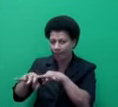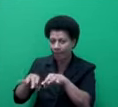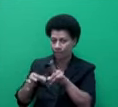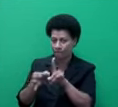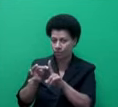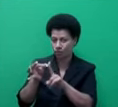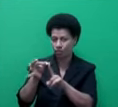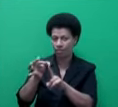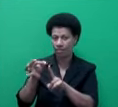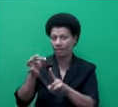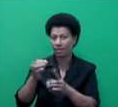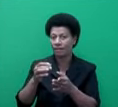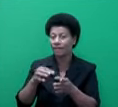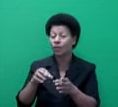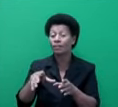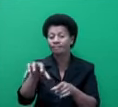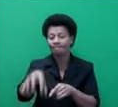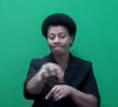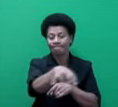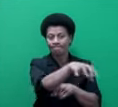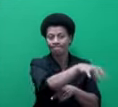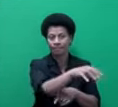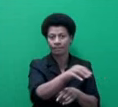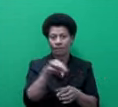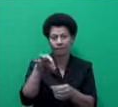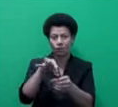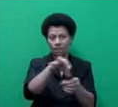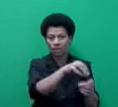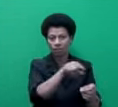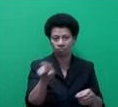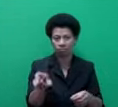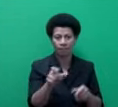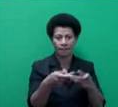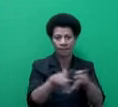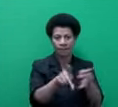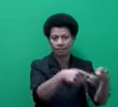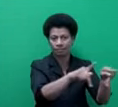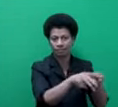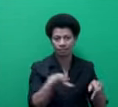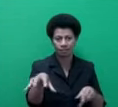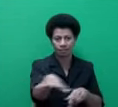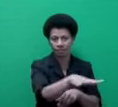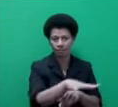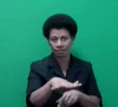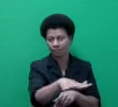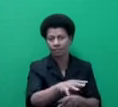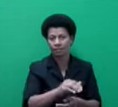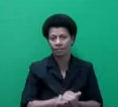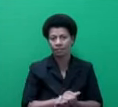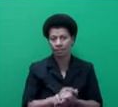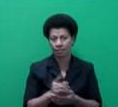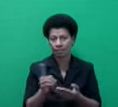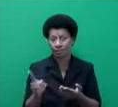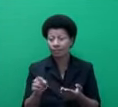through the electoral cycle. 2018 process was actually transparent and credible overall, and the outcome broadly represented